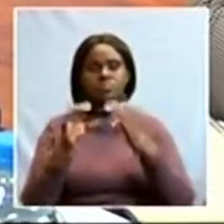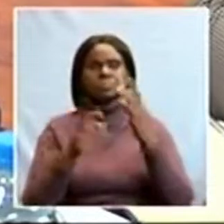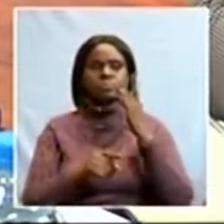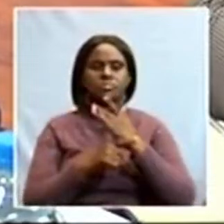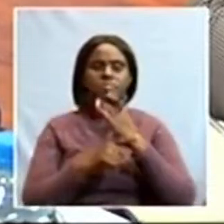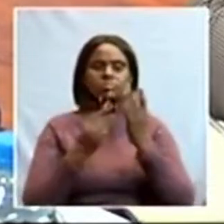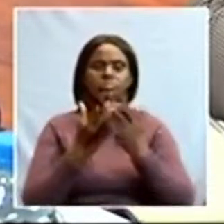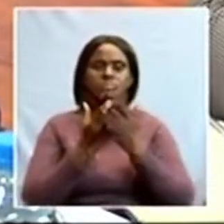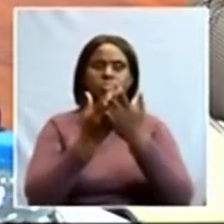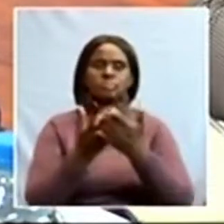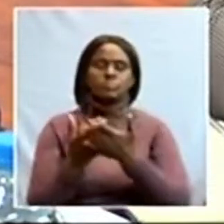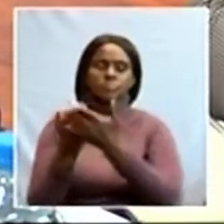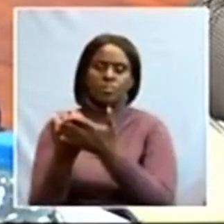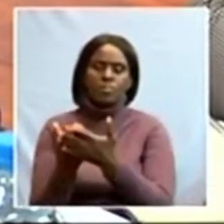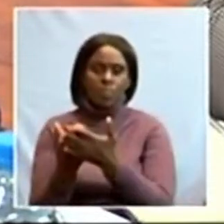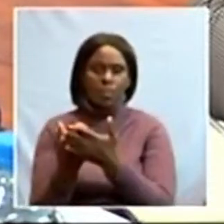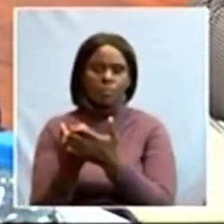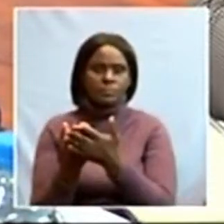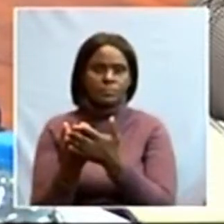for submitting